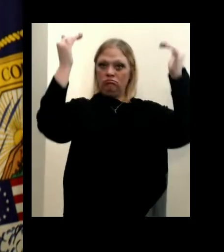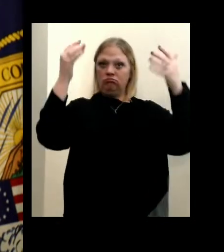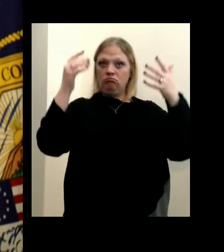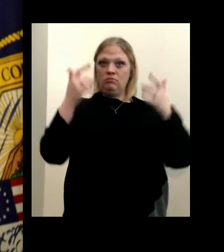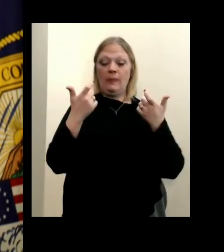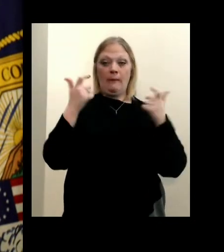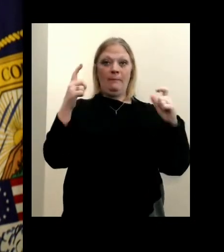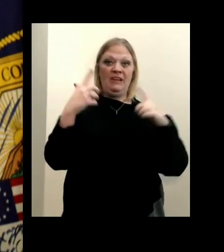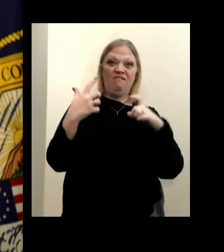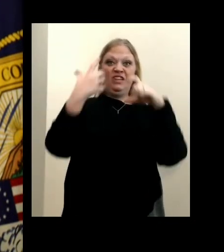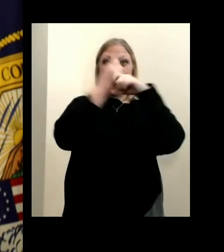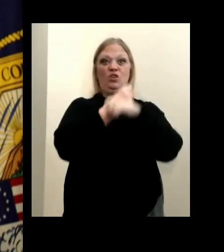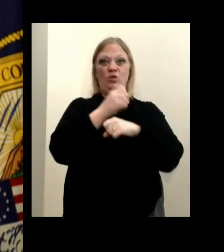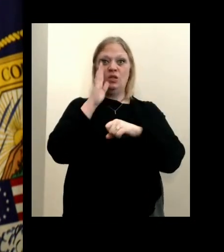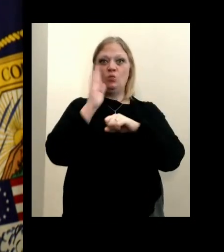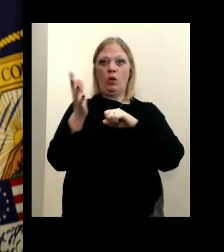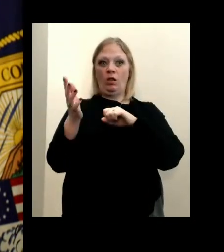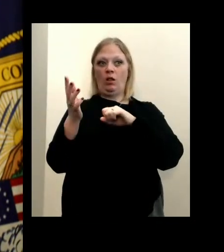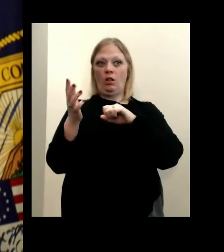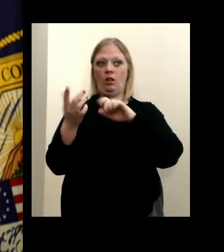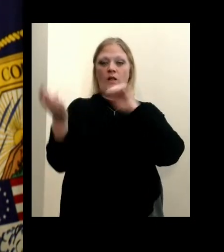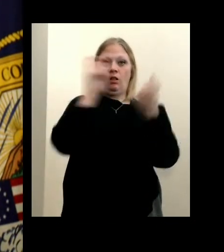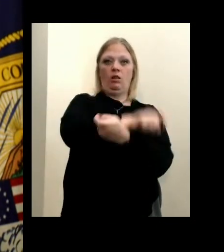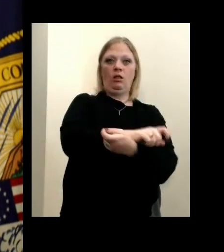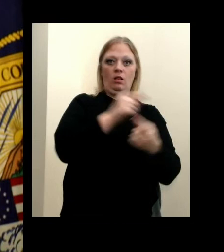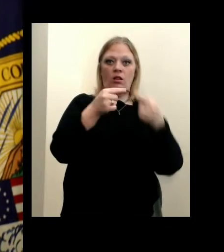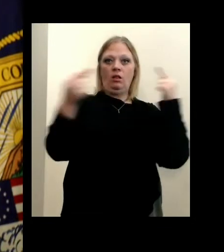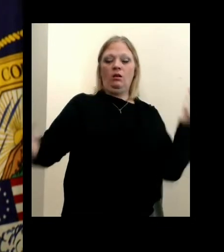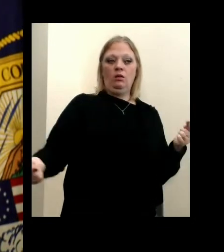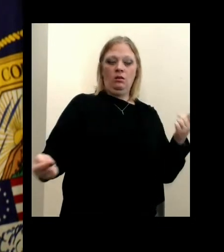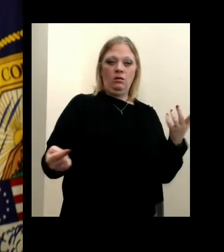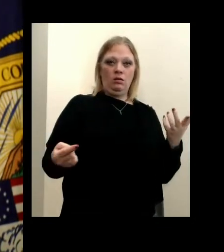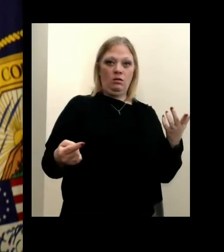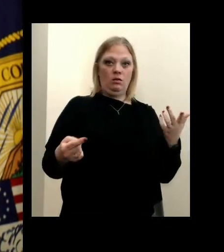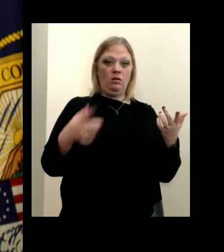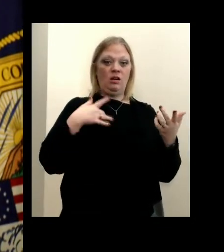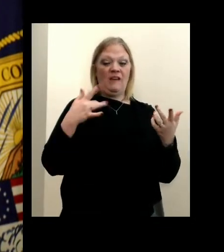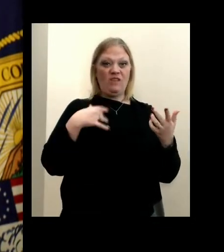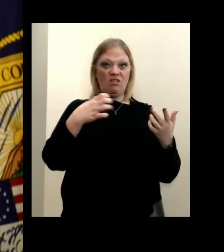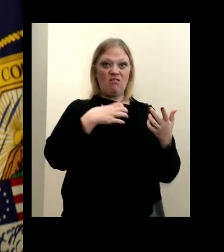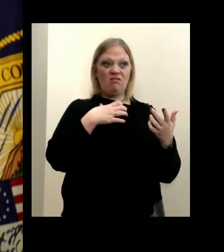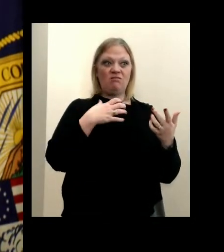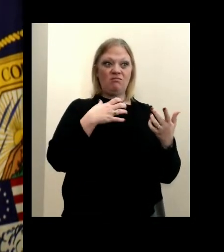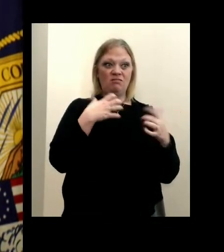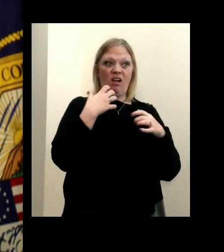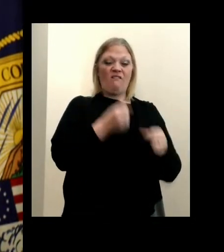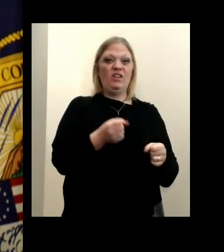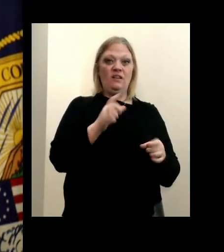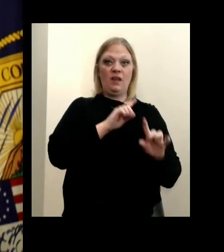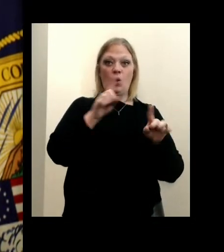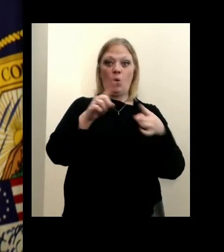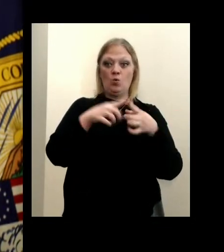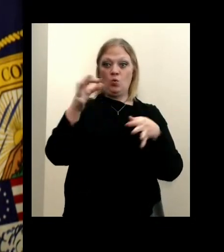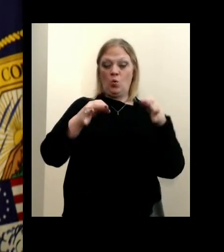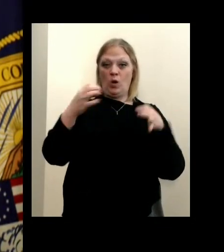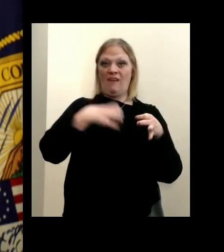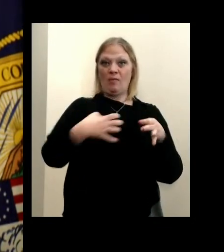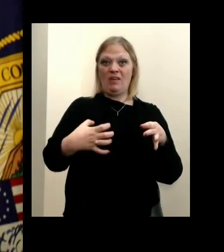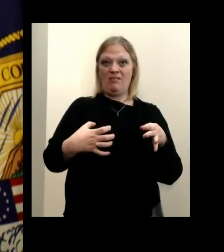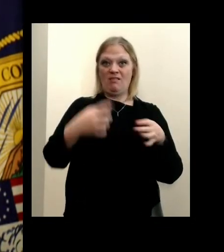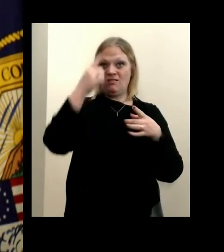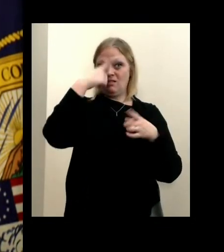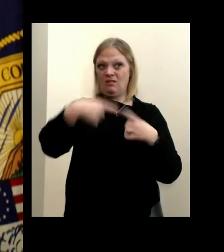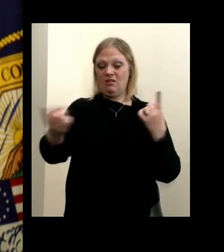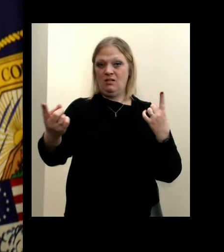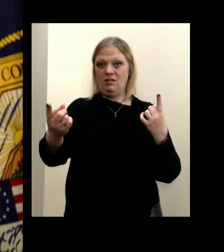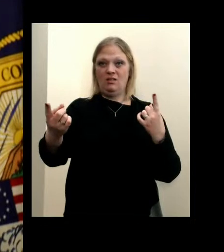they had are going to get reversed. And I feel very confident when they go to the Court of Appeals, the big victories they had are going to get reversed because the Court of Appeals has already said the state can do